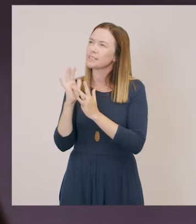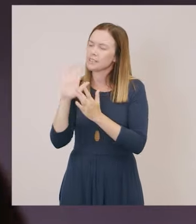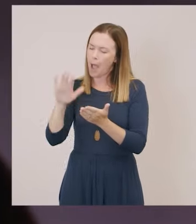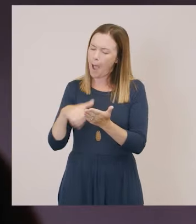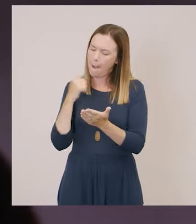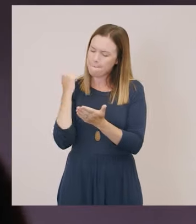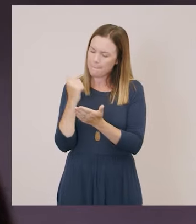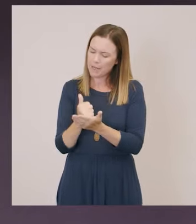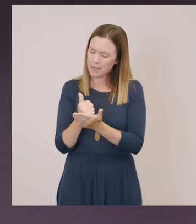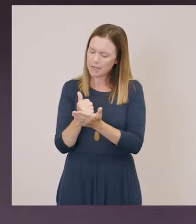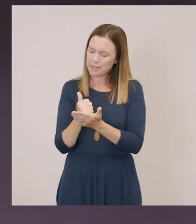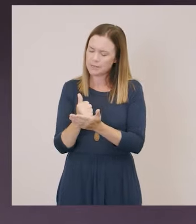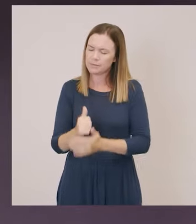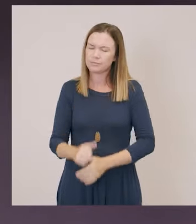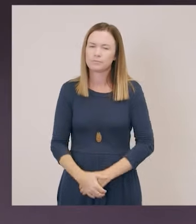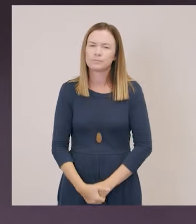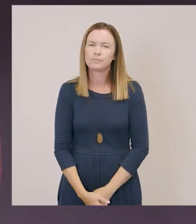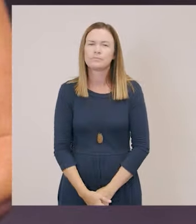Amen.